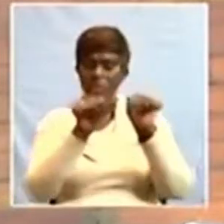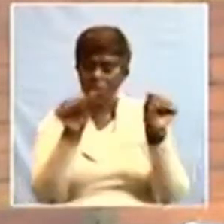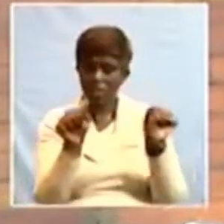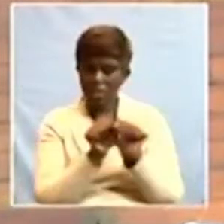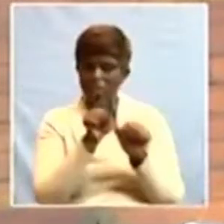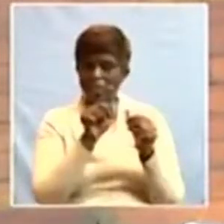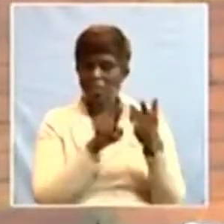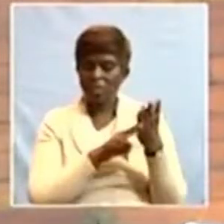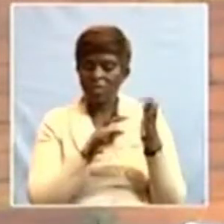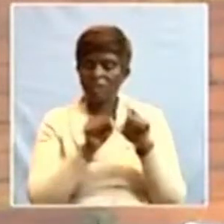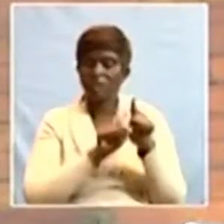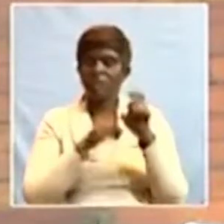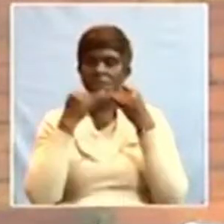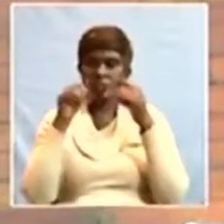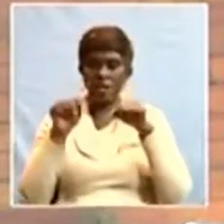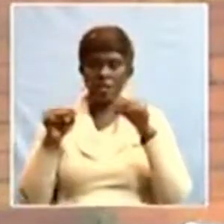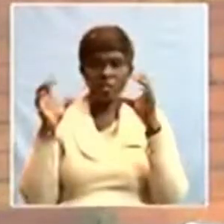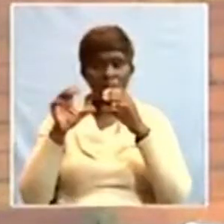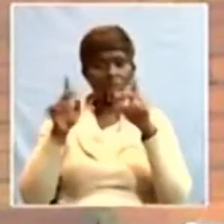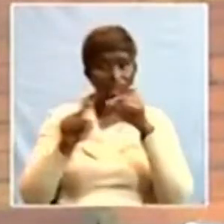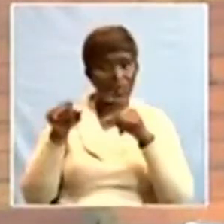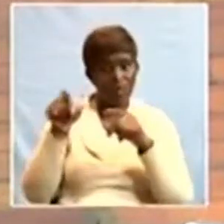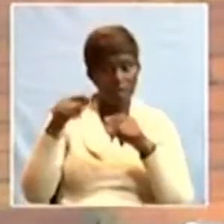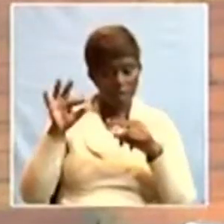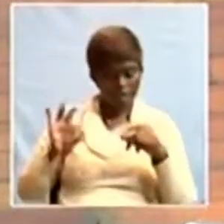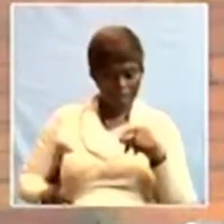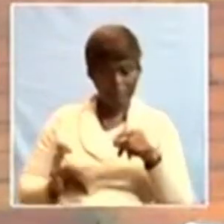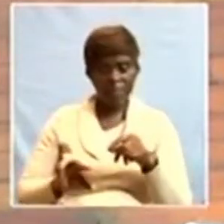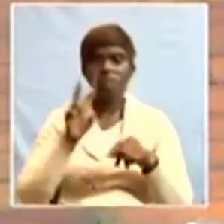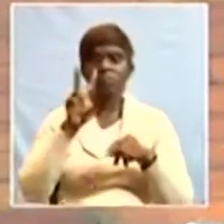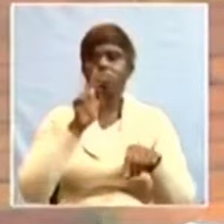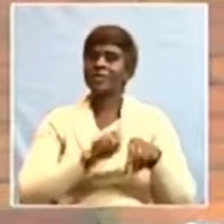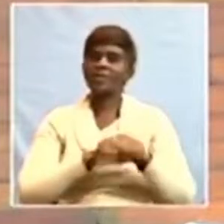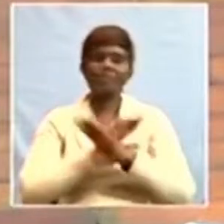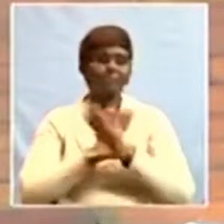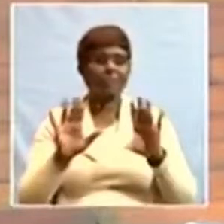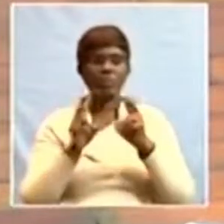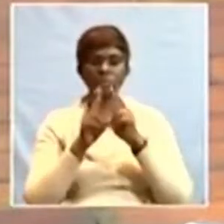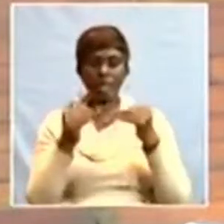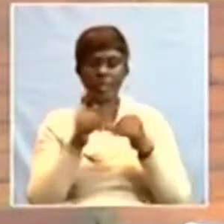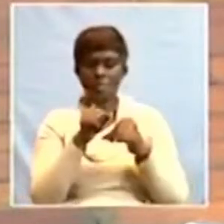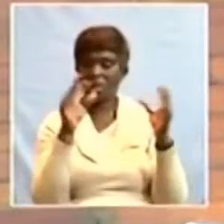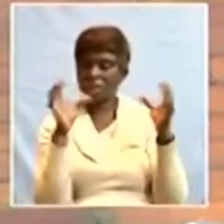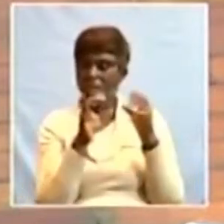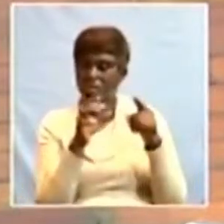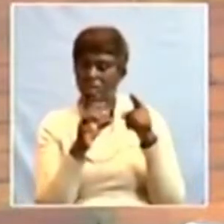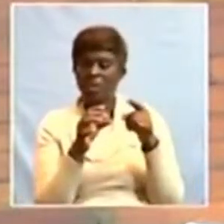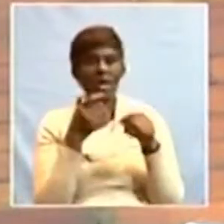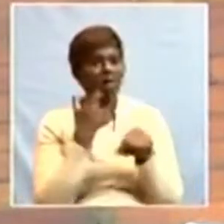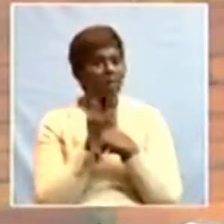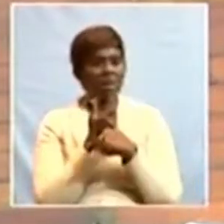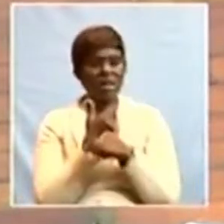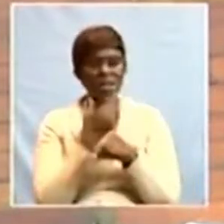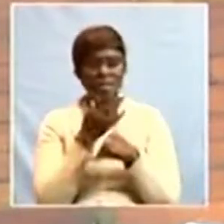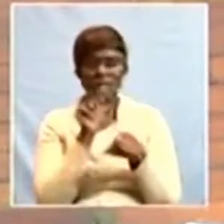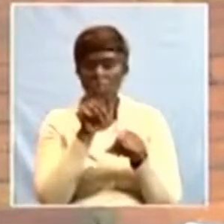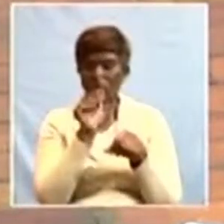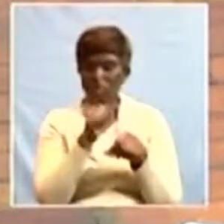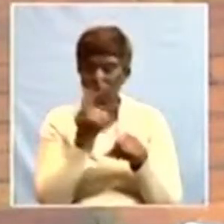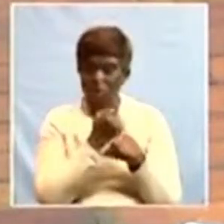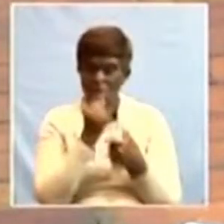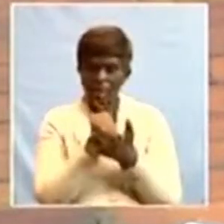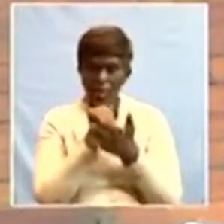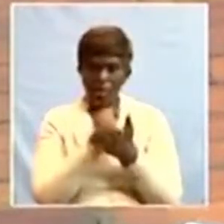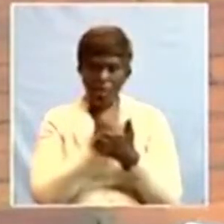here is telling this committee that people were benefiting twice. So now the committee is at sea. So you can only help